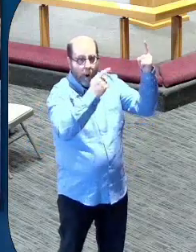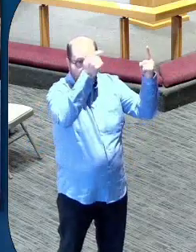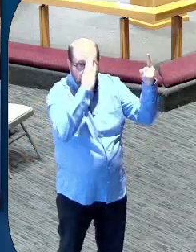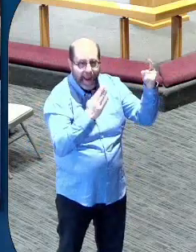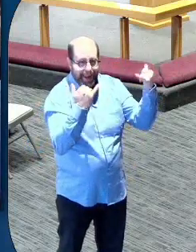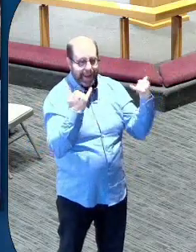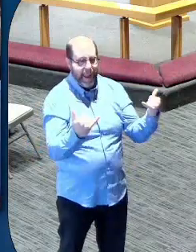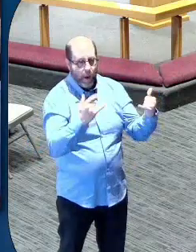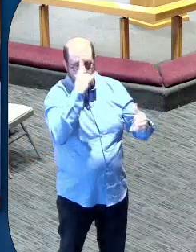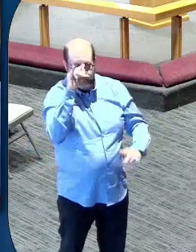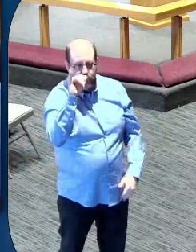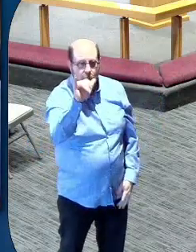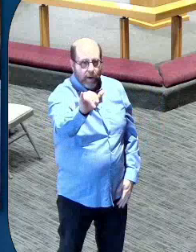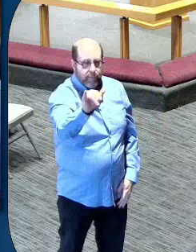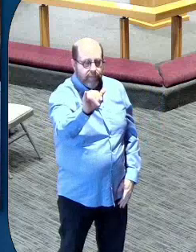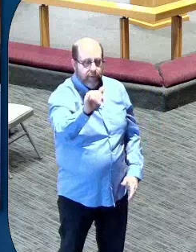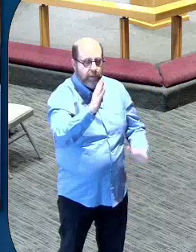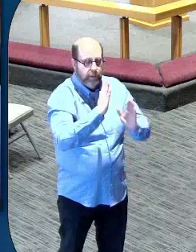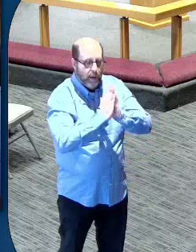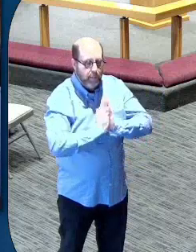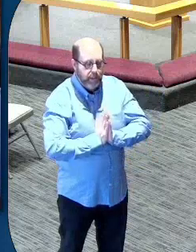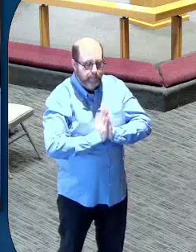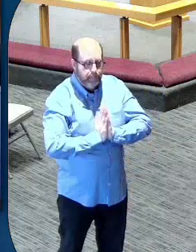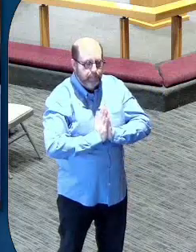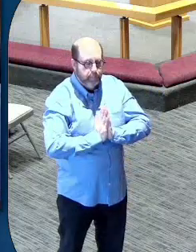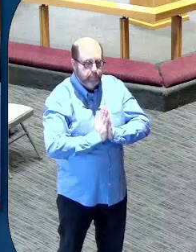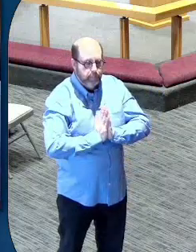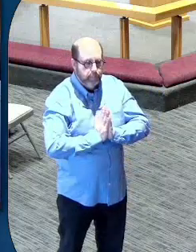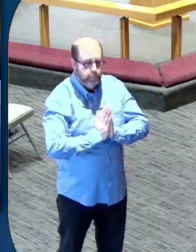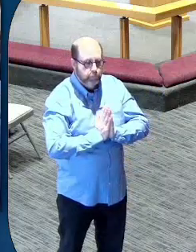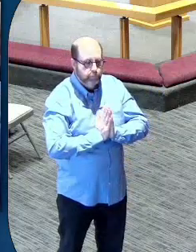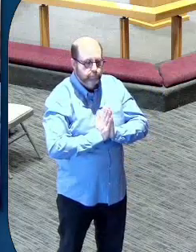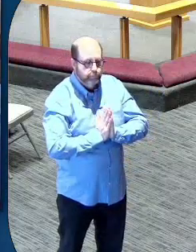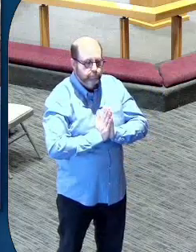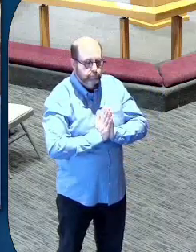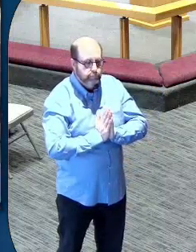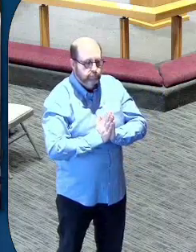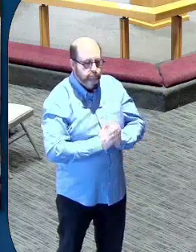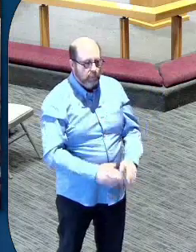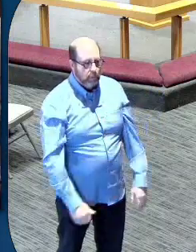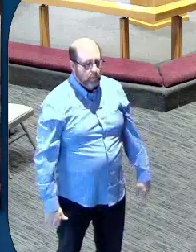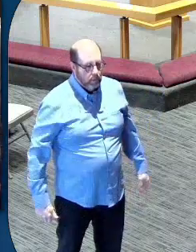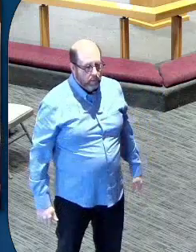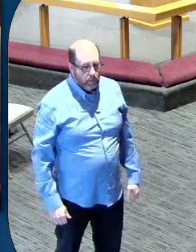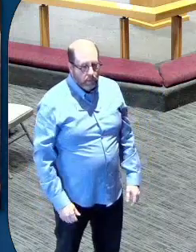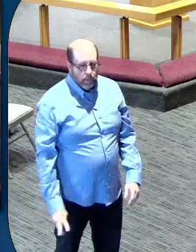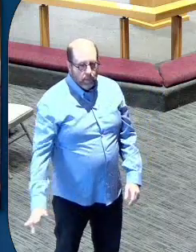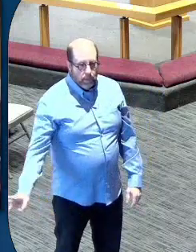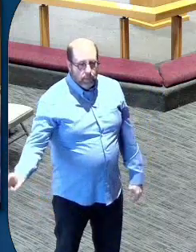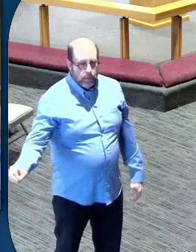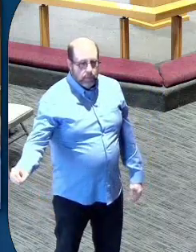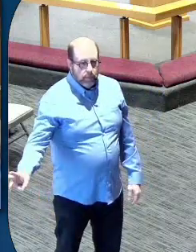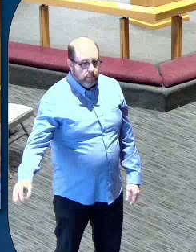and forever. Amen. Please be seated for our readings.